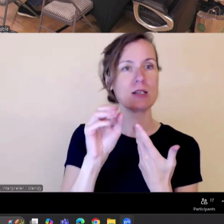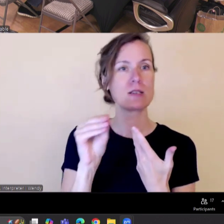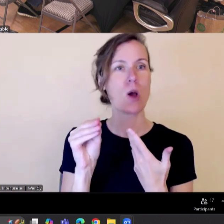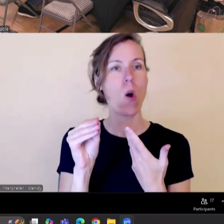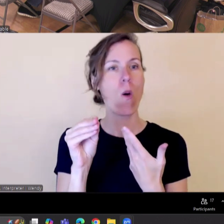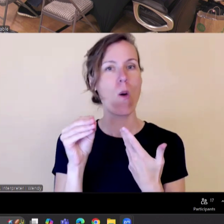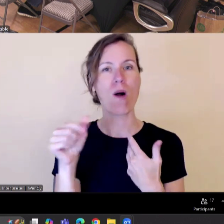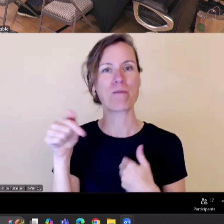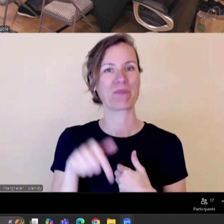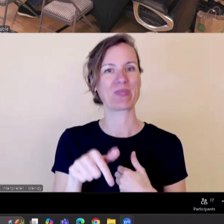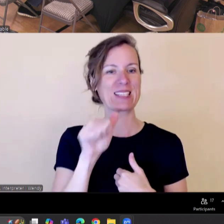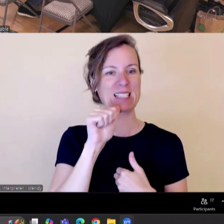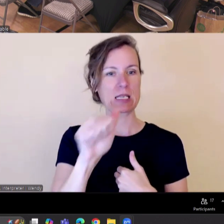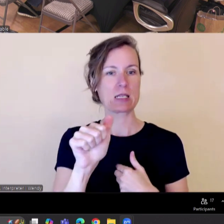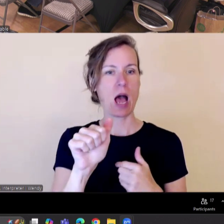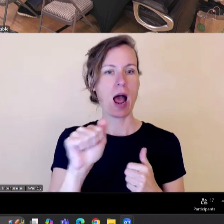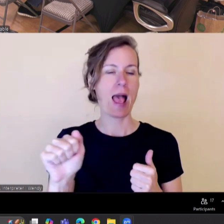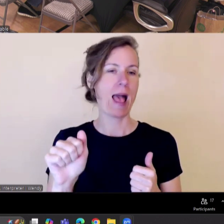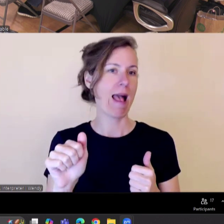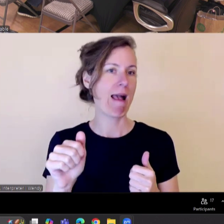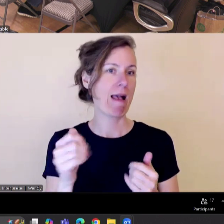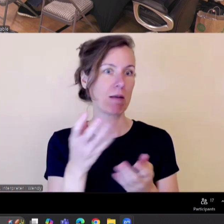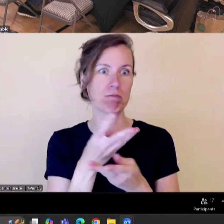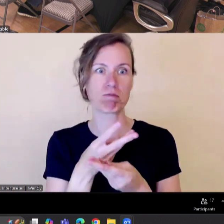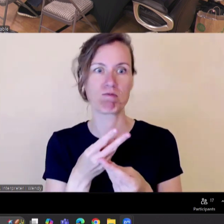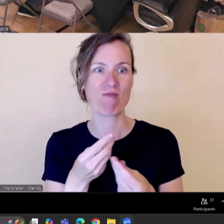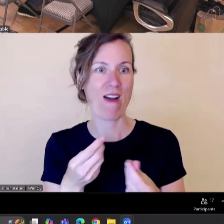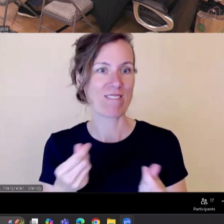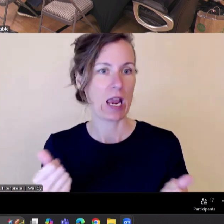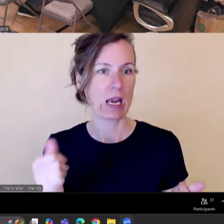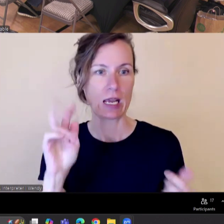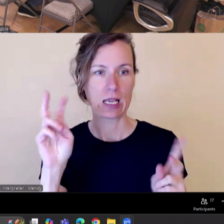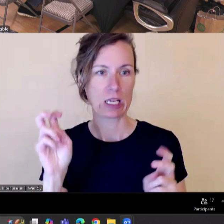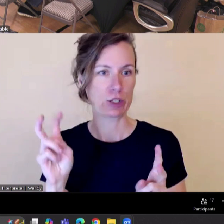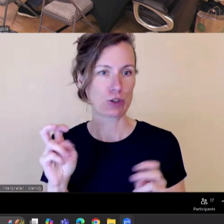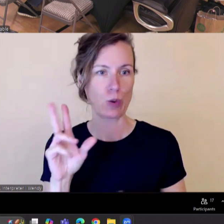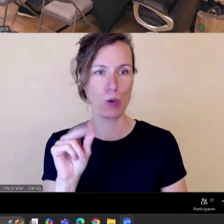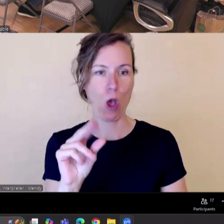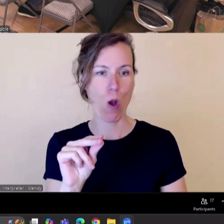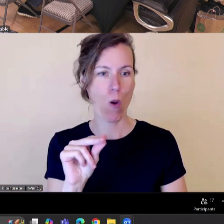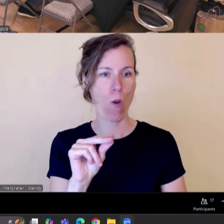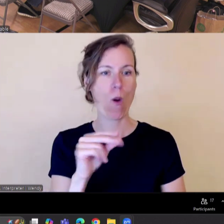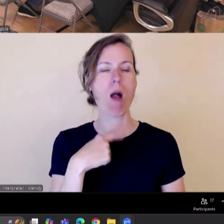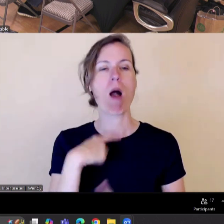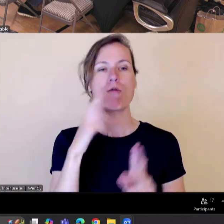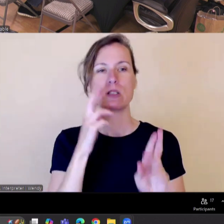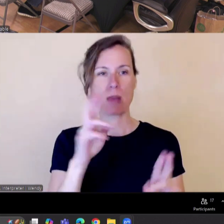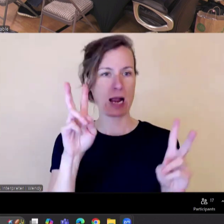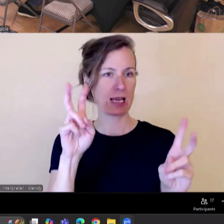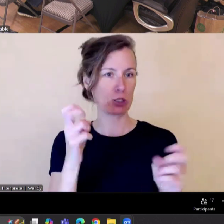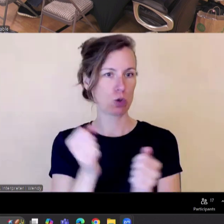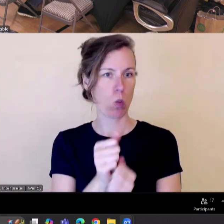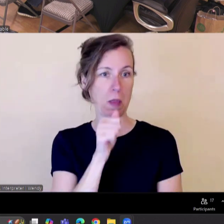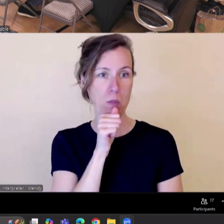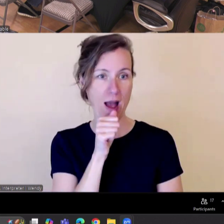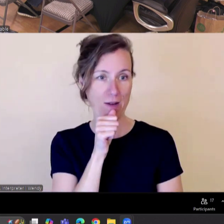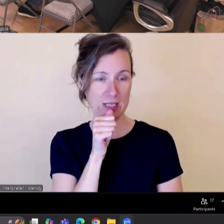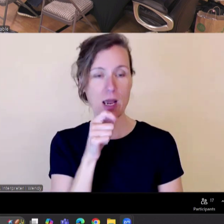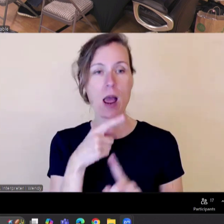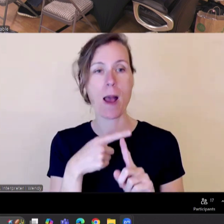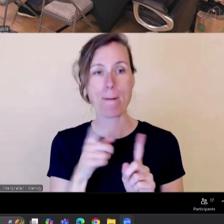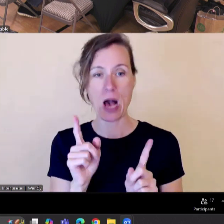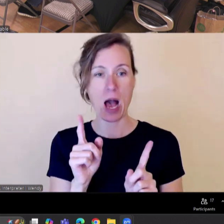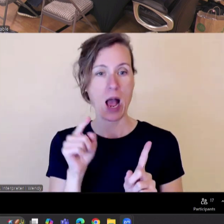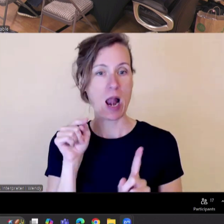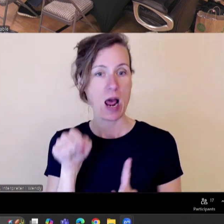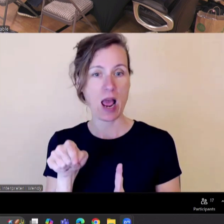a passing issue, and I respect the issues concerning with privacy, but one, it only captures the